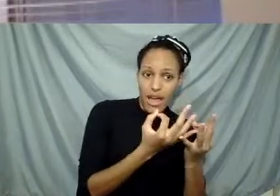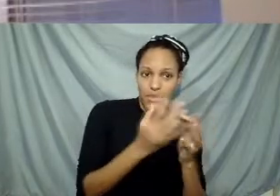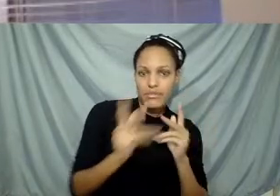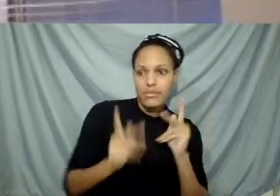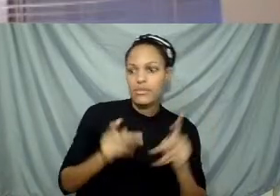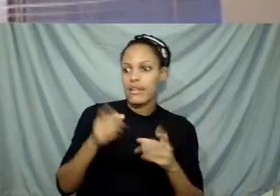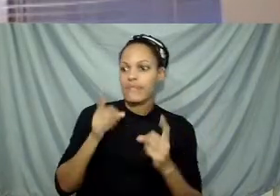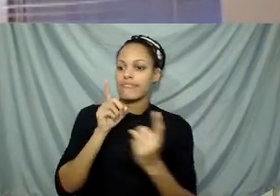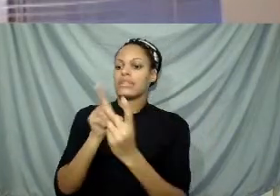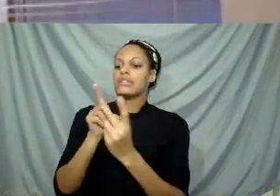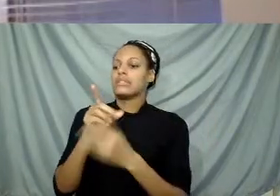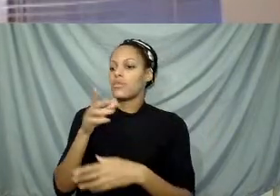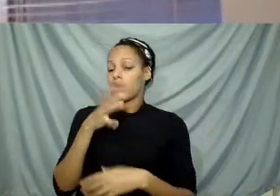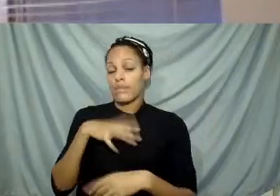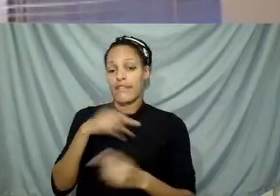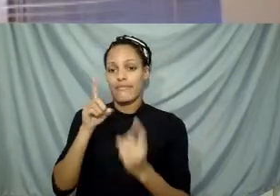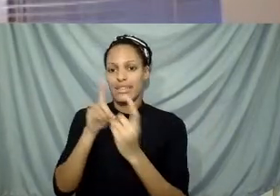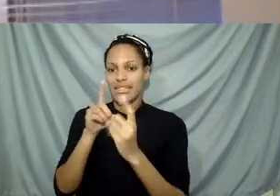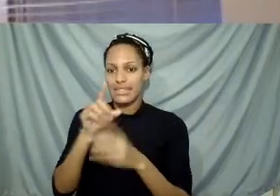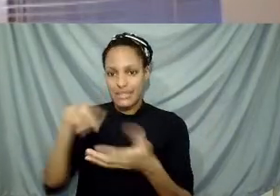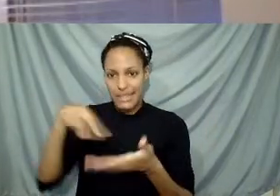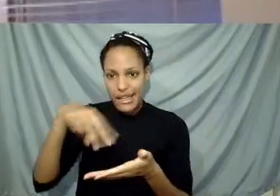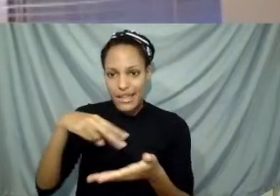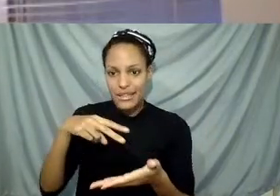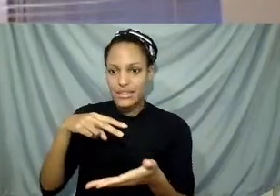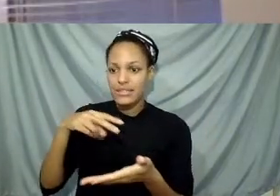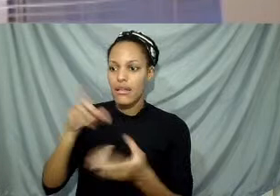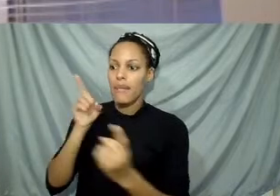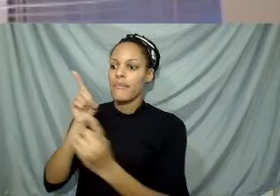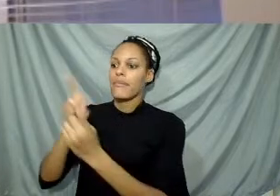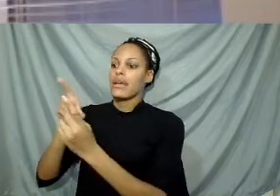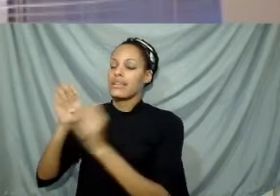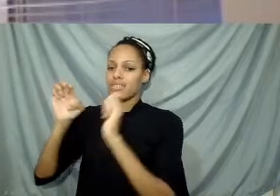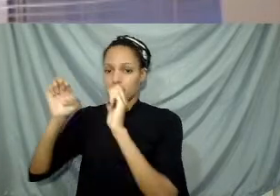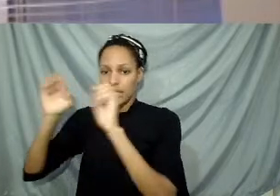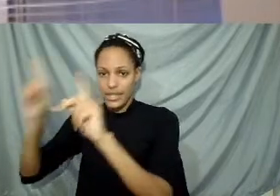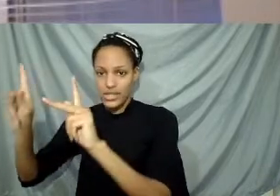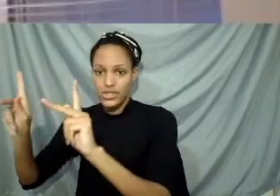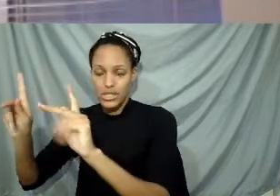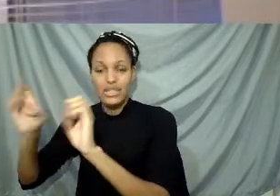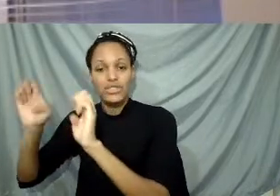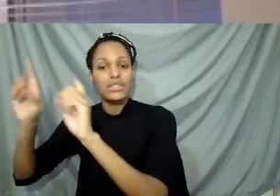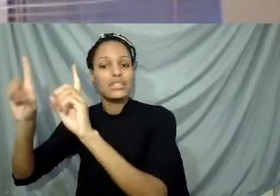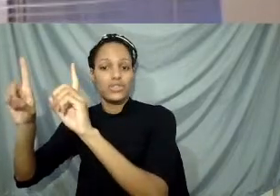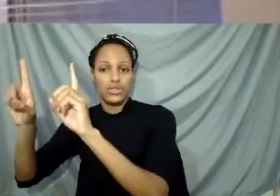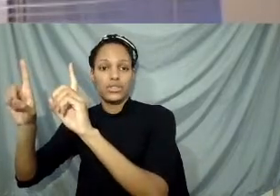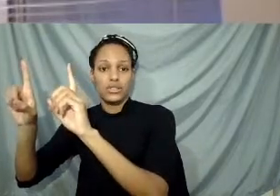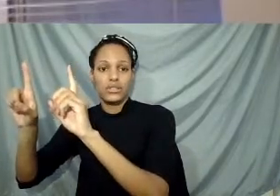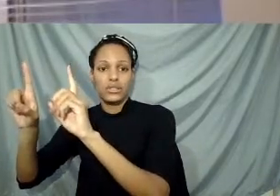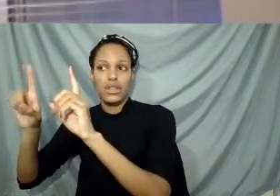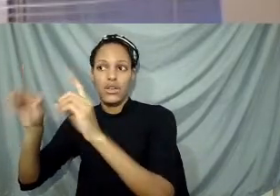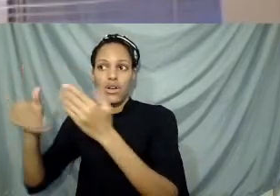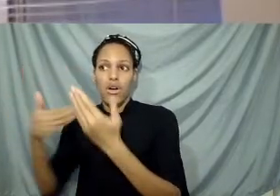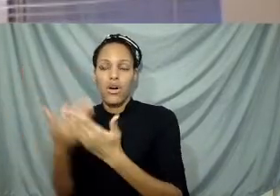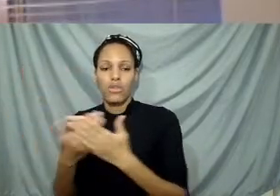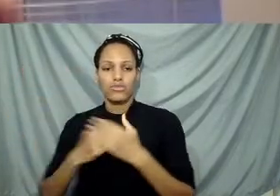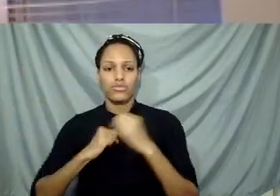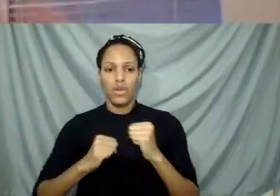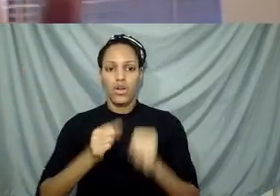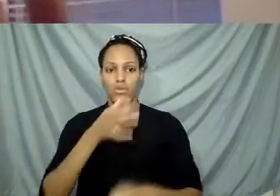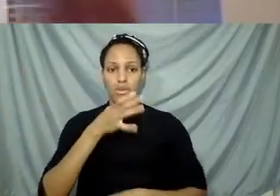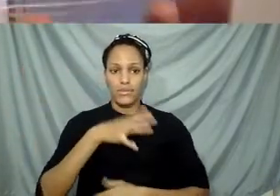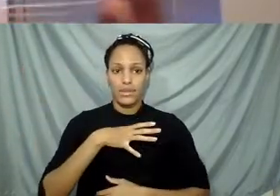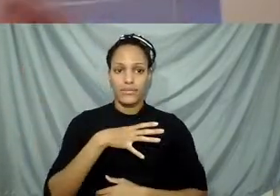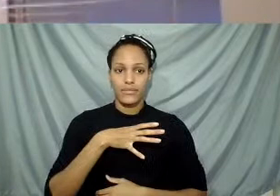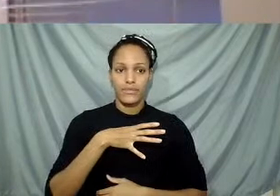I encountered in education, they all were strong women. And so when I went out